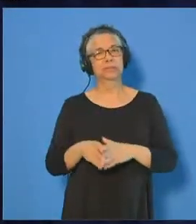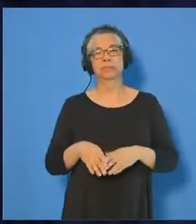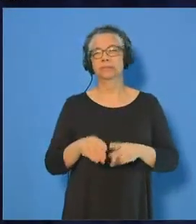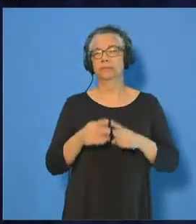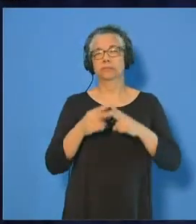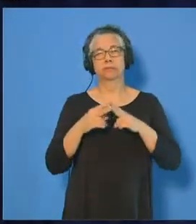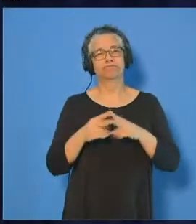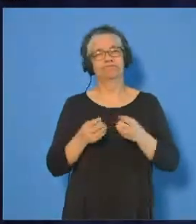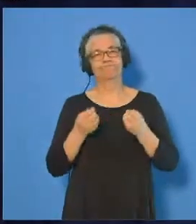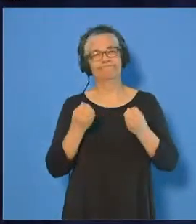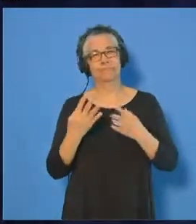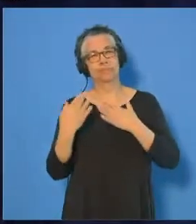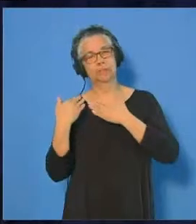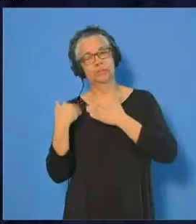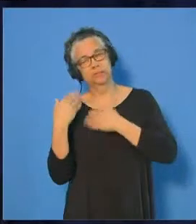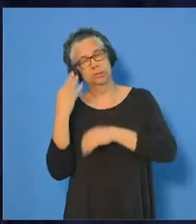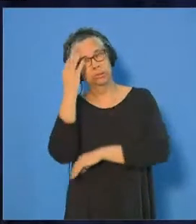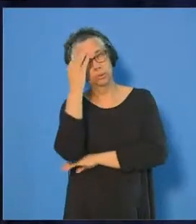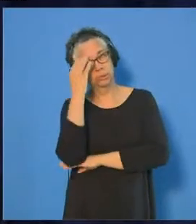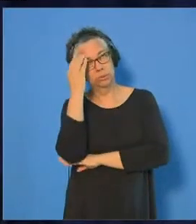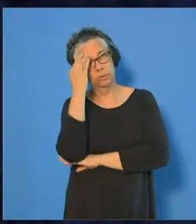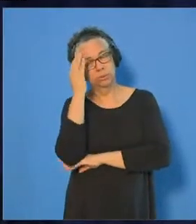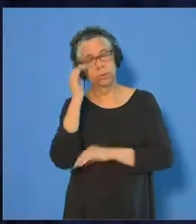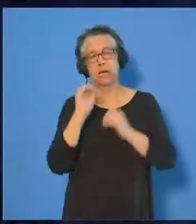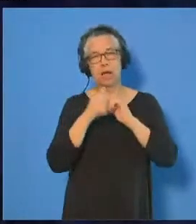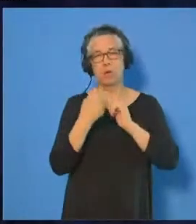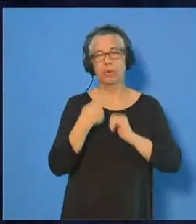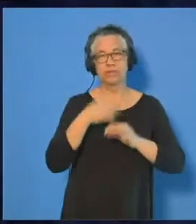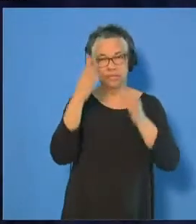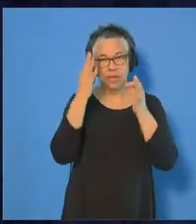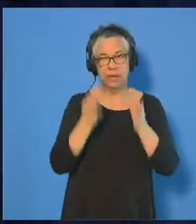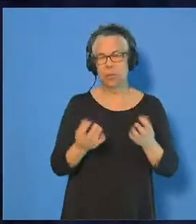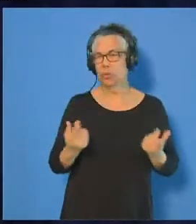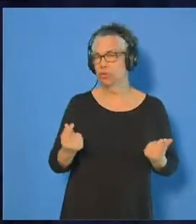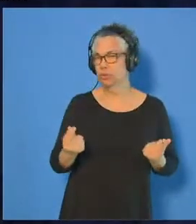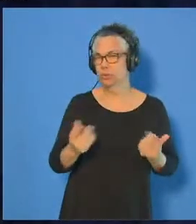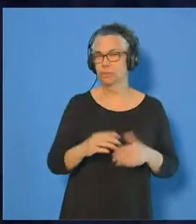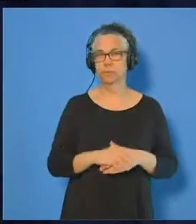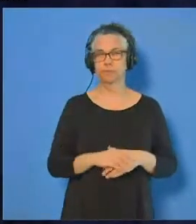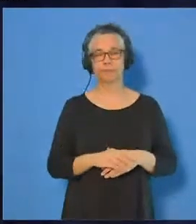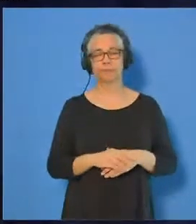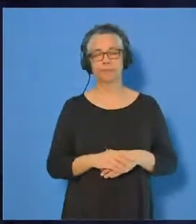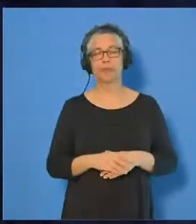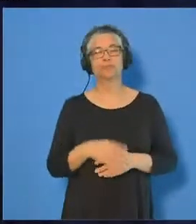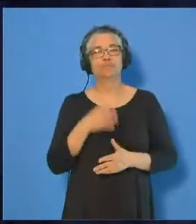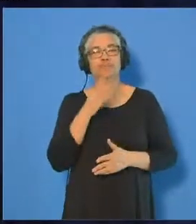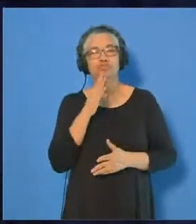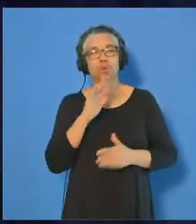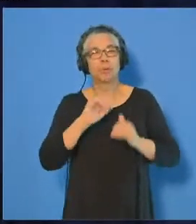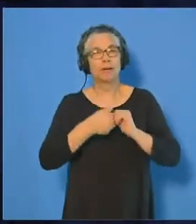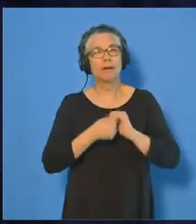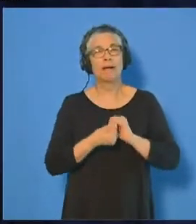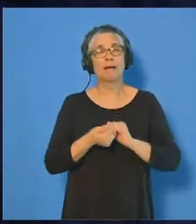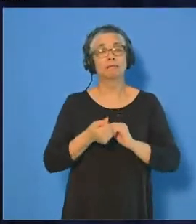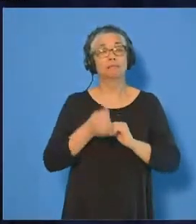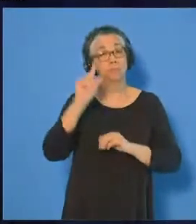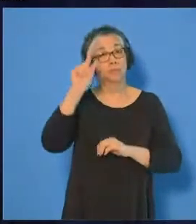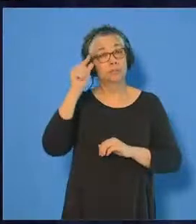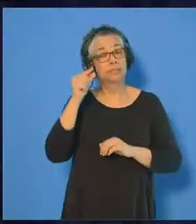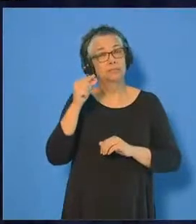the decisions of which the government makes. To address an aspect of the economic impact and how the government has addressed it, Minister